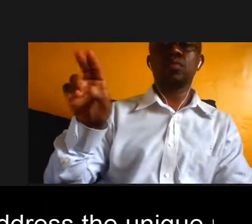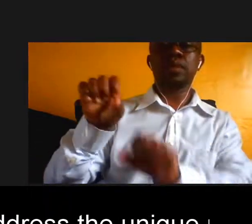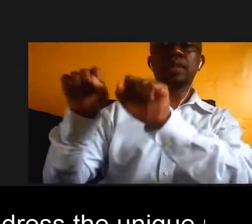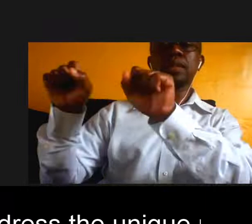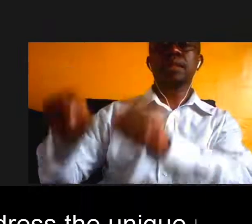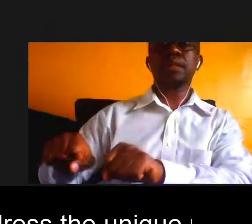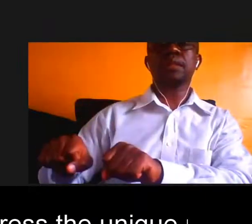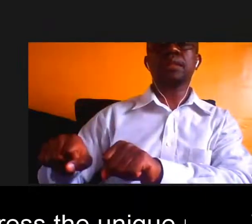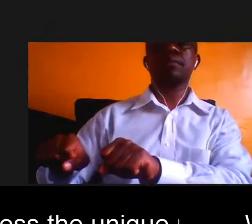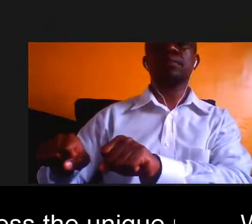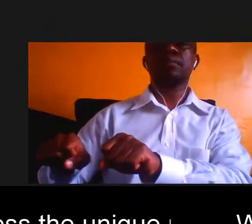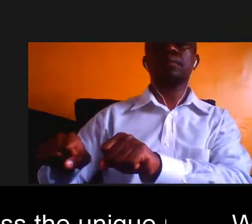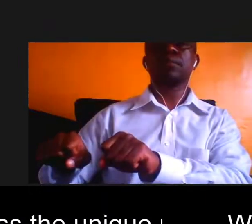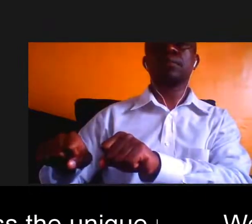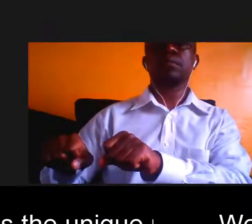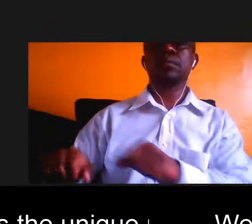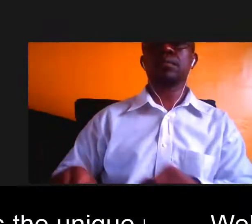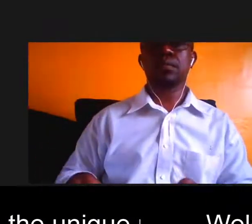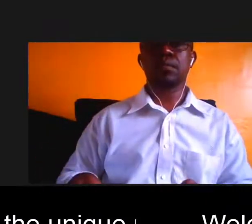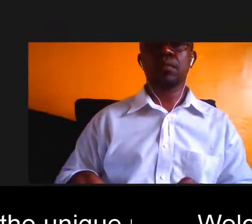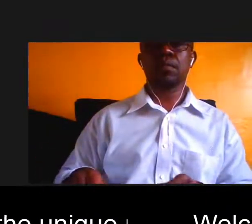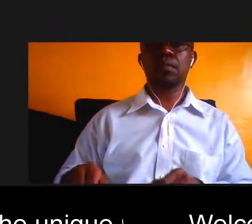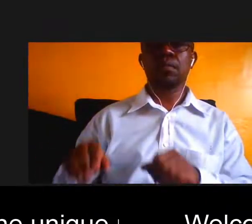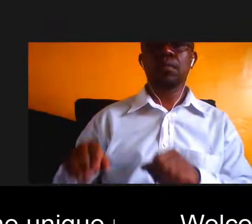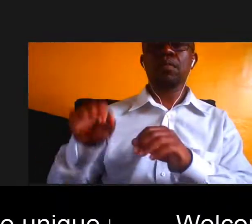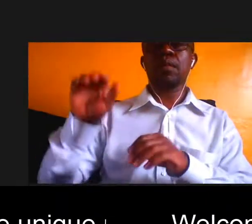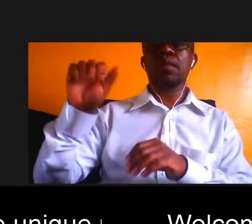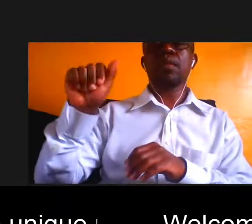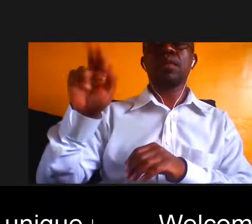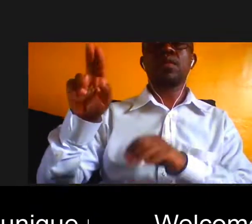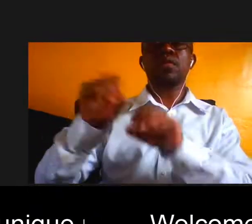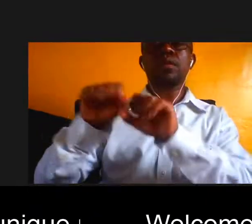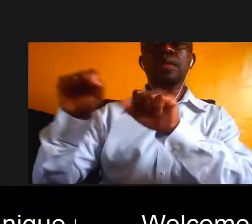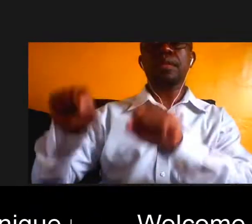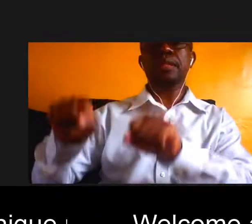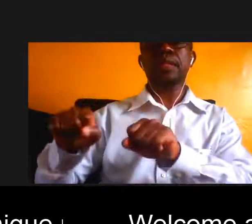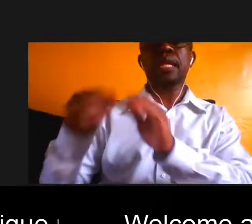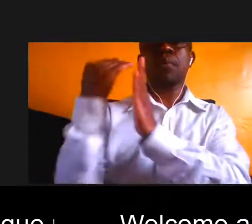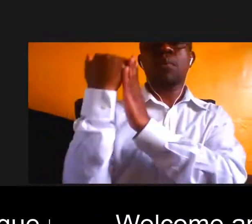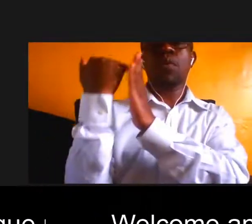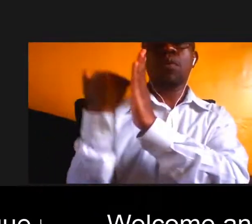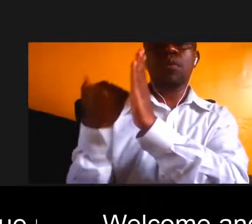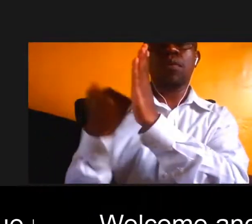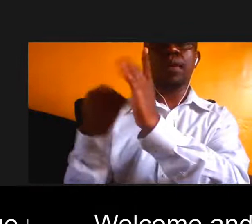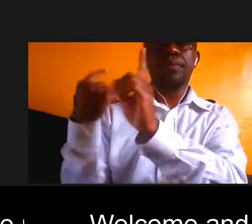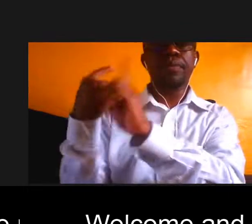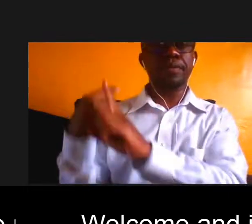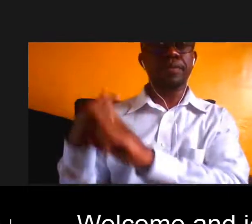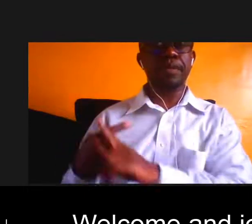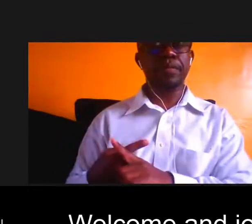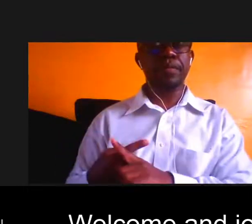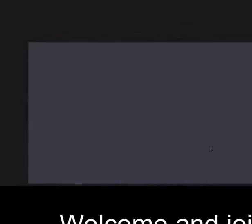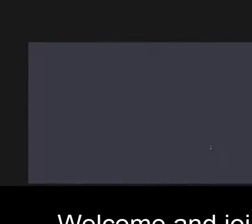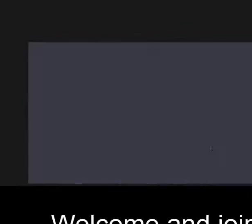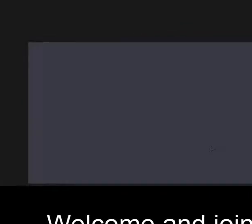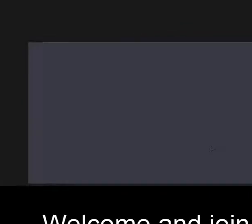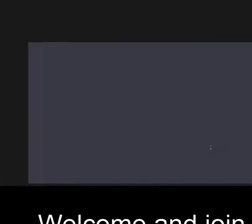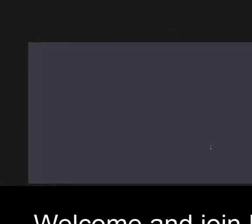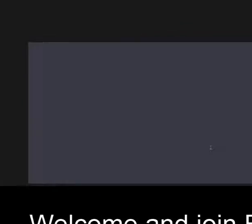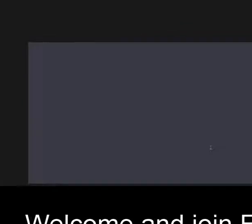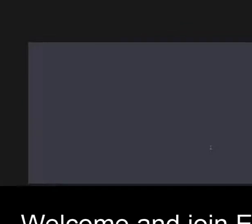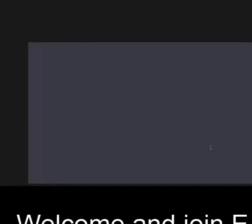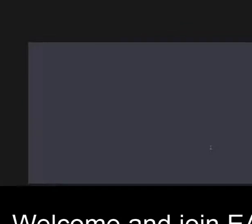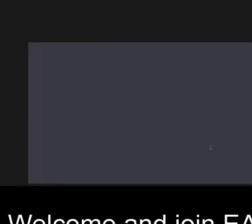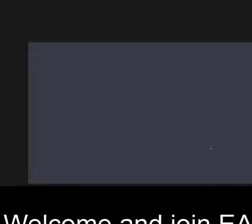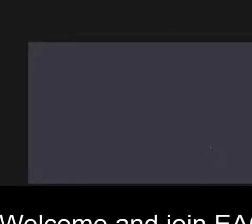AU programs and everything else. How do we engage and ensure that the child participation,